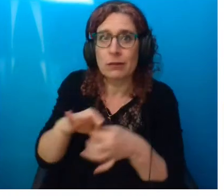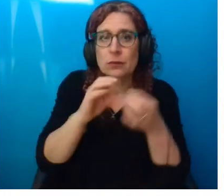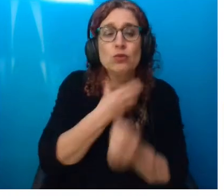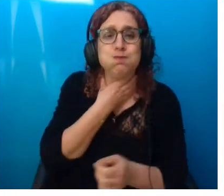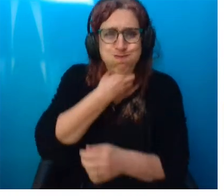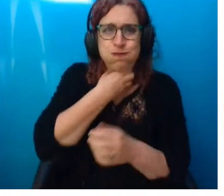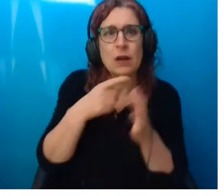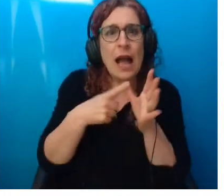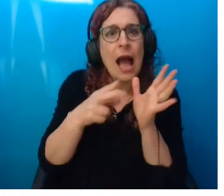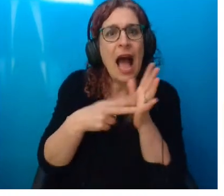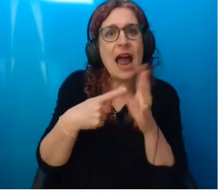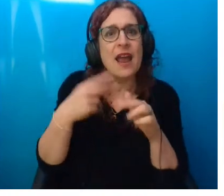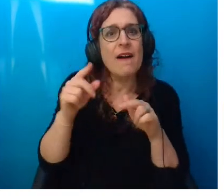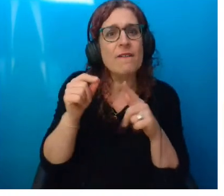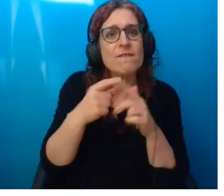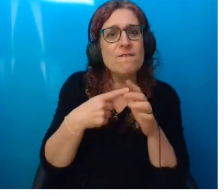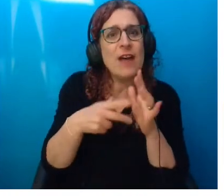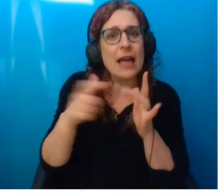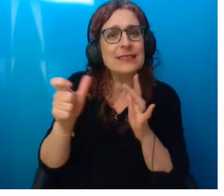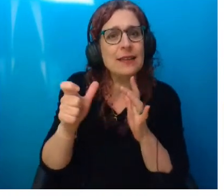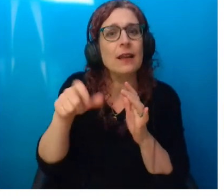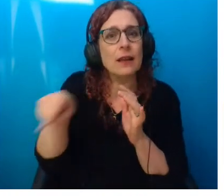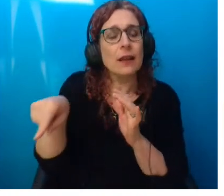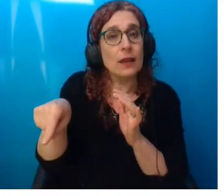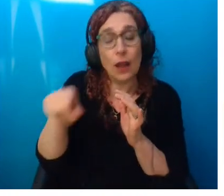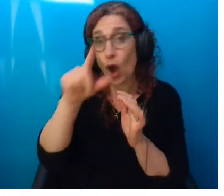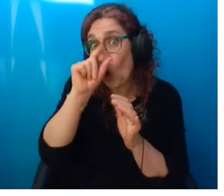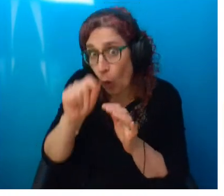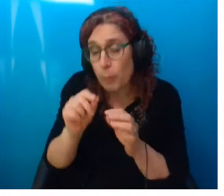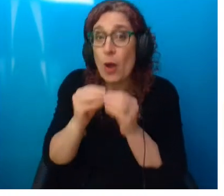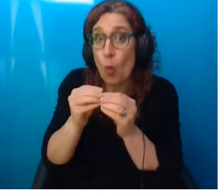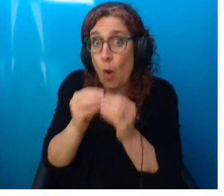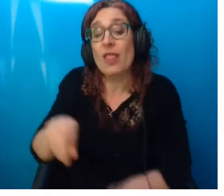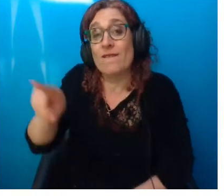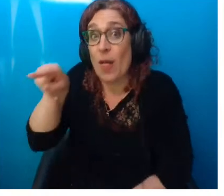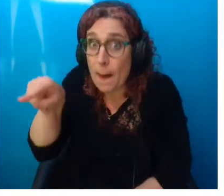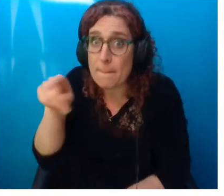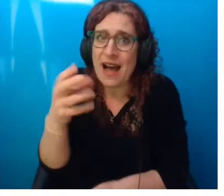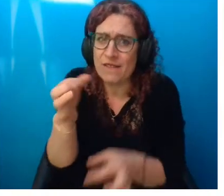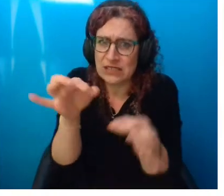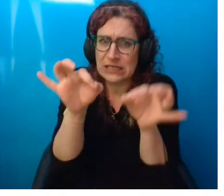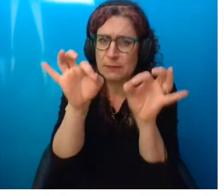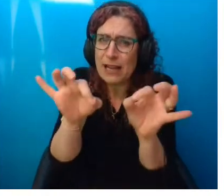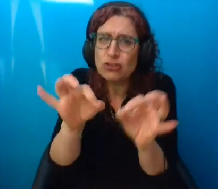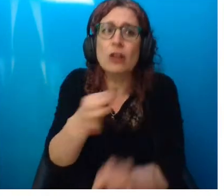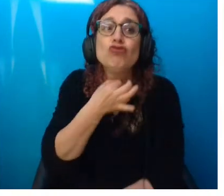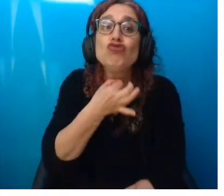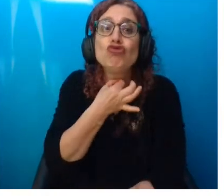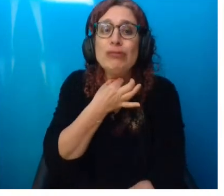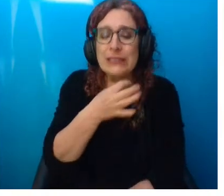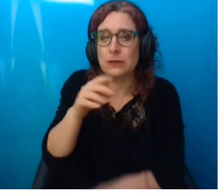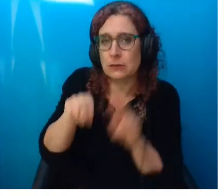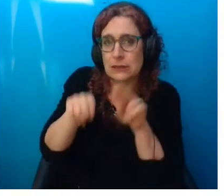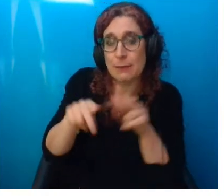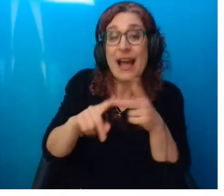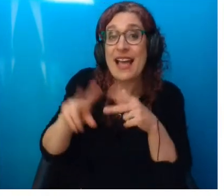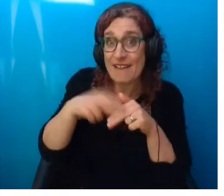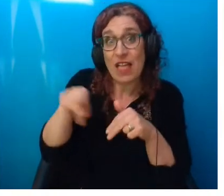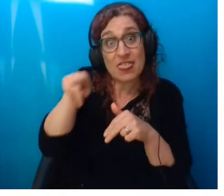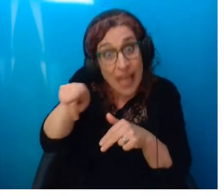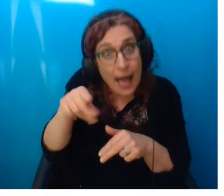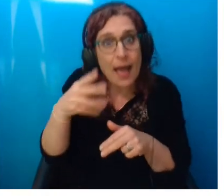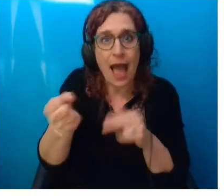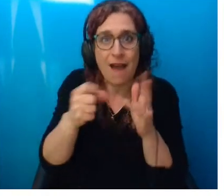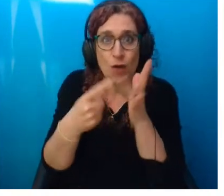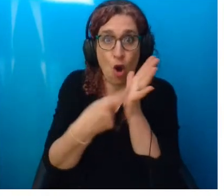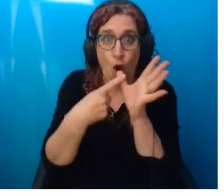patients may benefit from being referred to a specialist for a risk assessment if they have oral allergy syndrome with